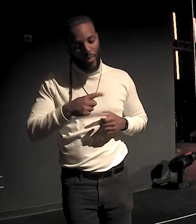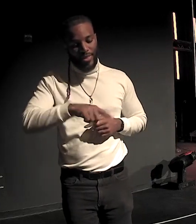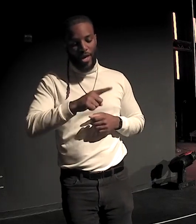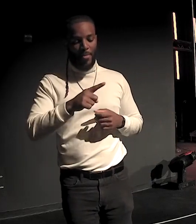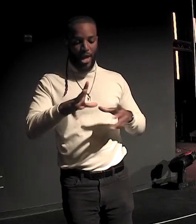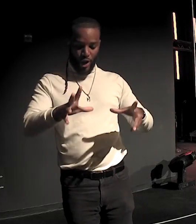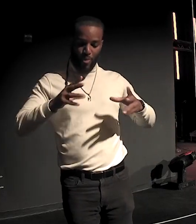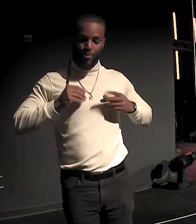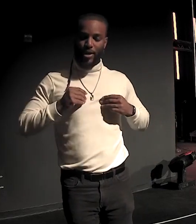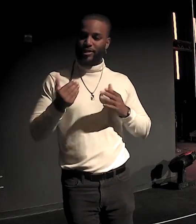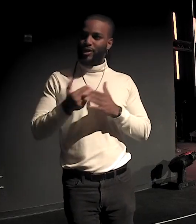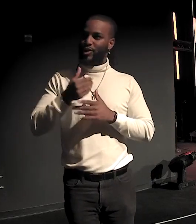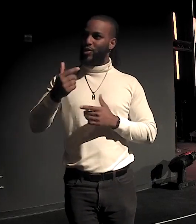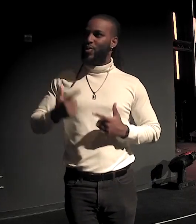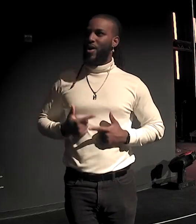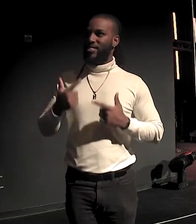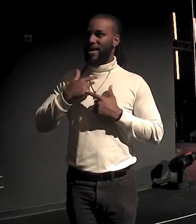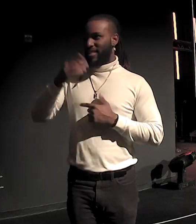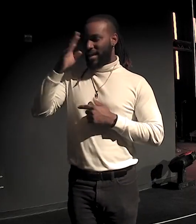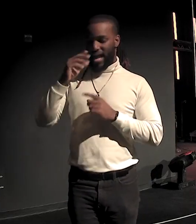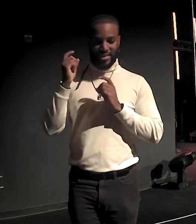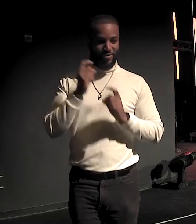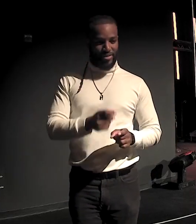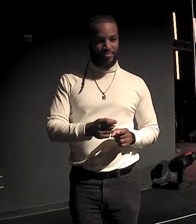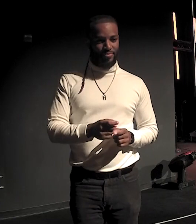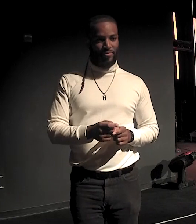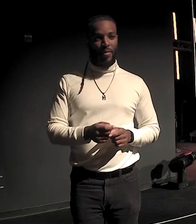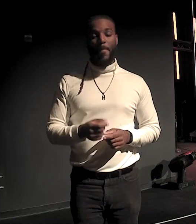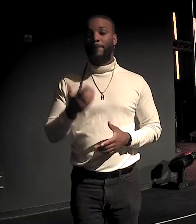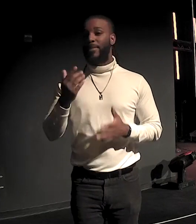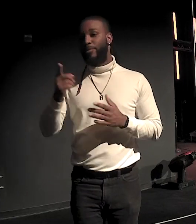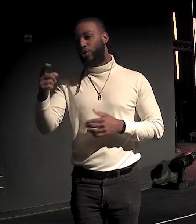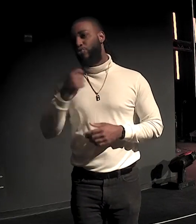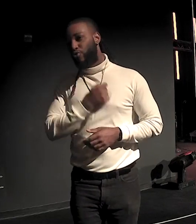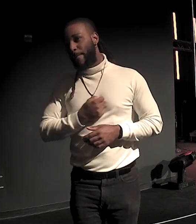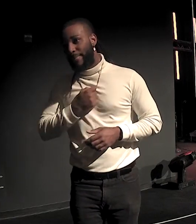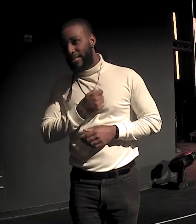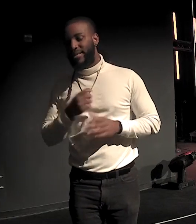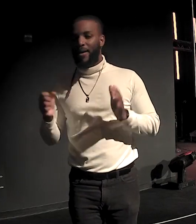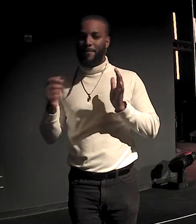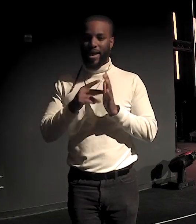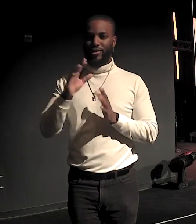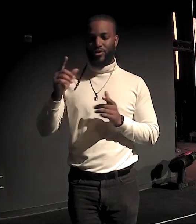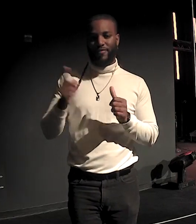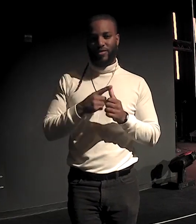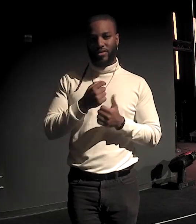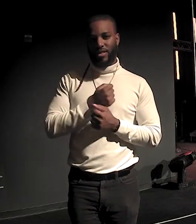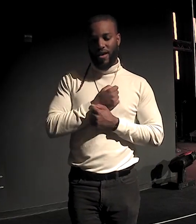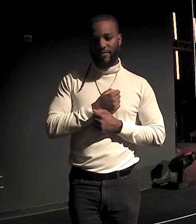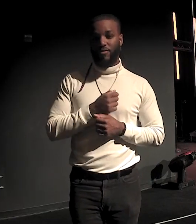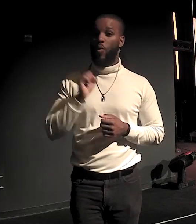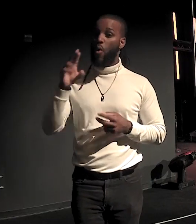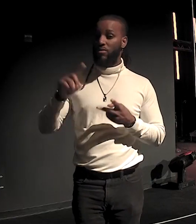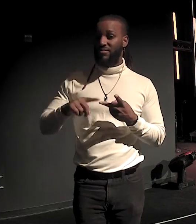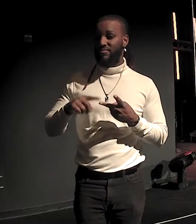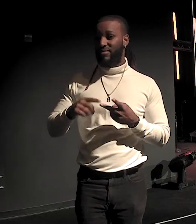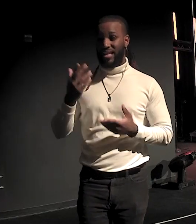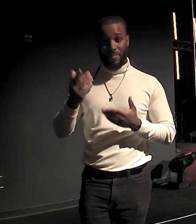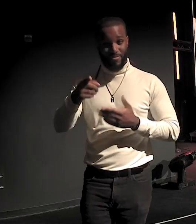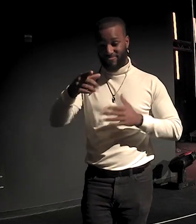life Jesus has purchased for me even more. Maybe you repent and come back to your first love. Or maybe for you, you've